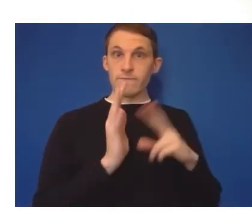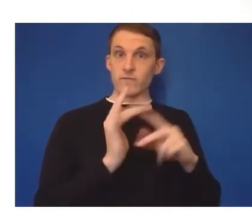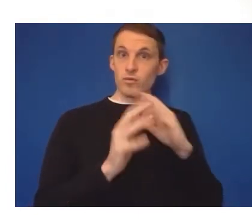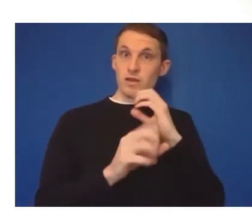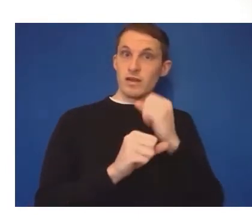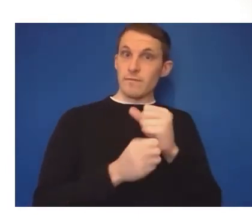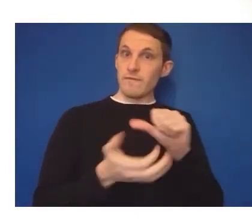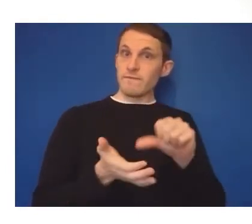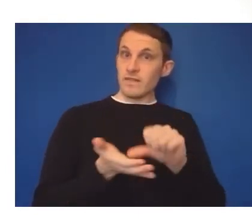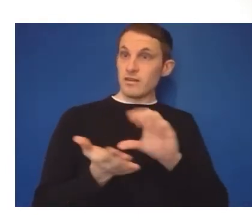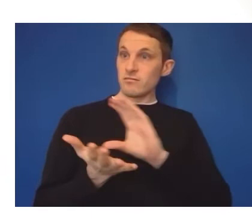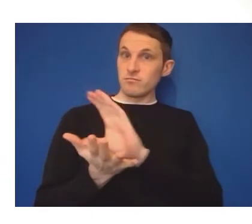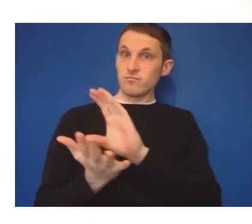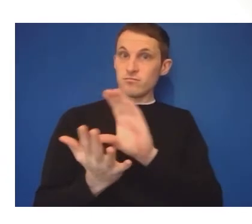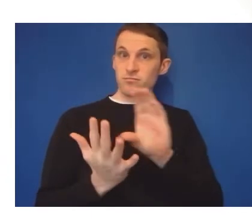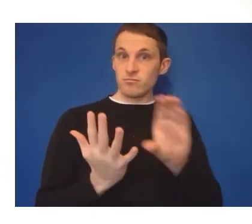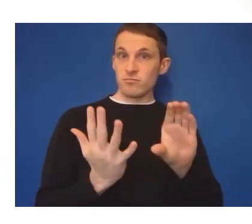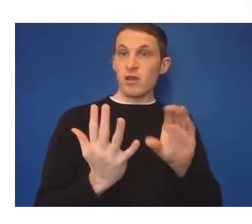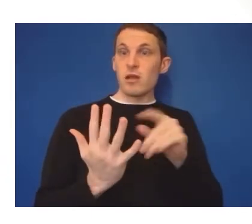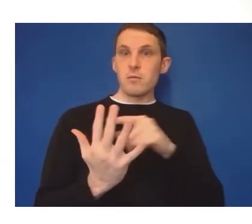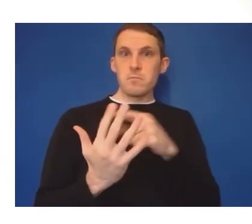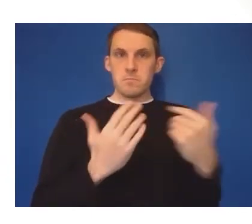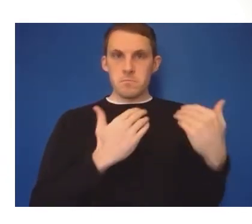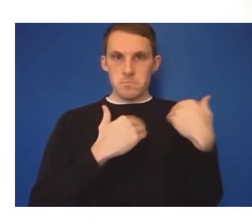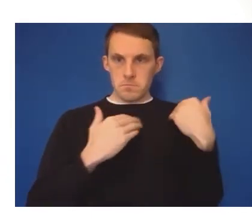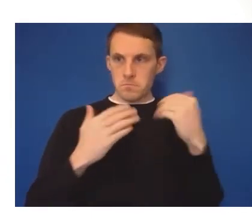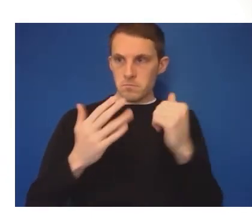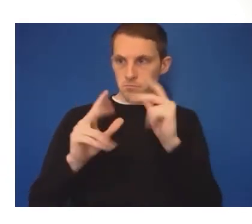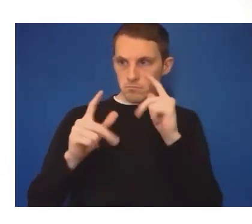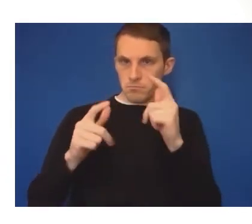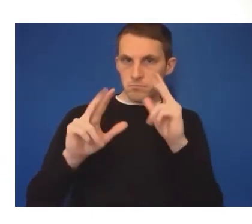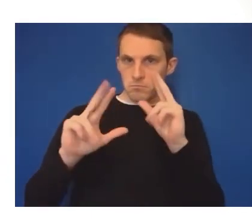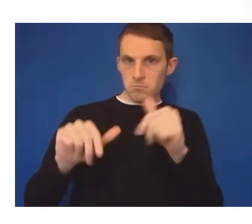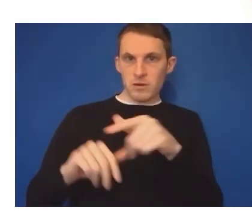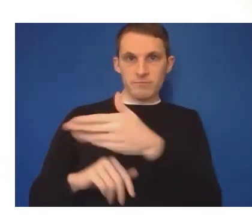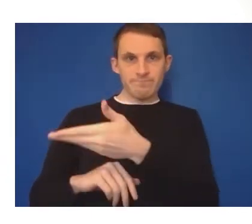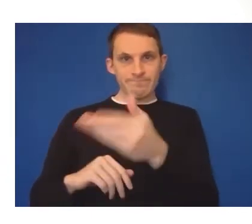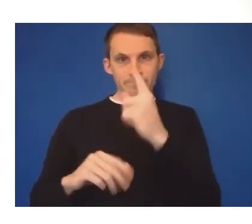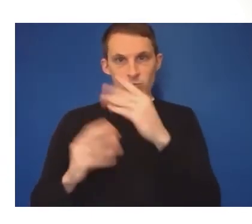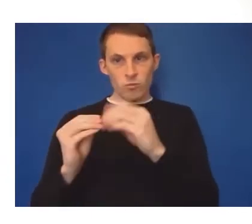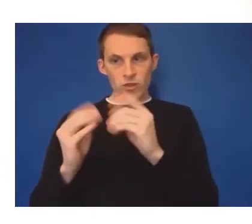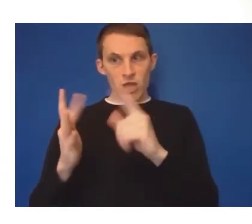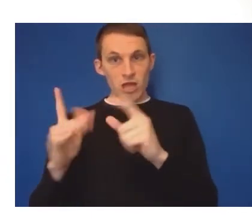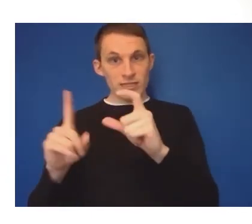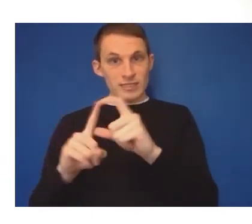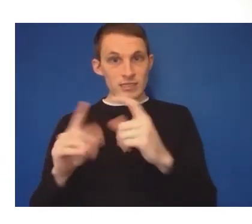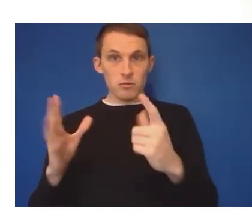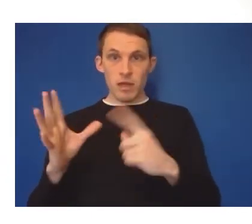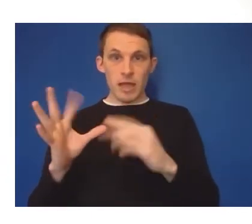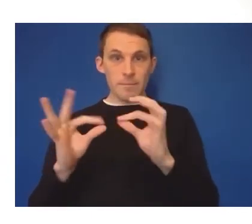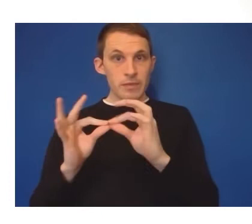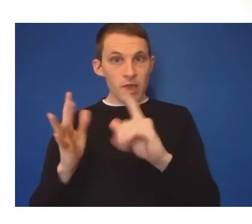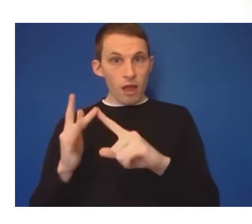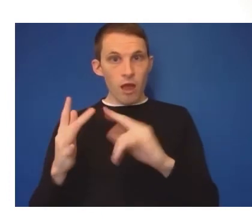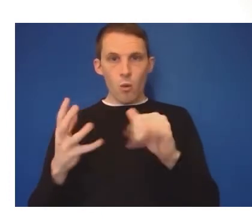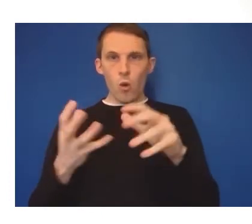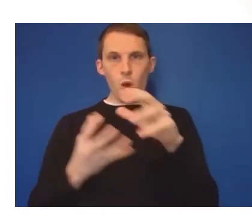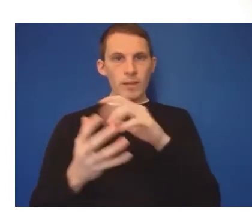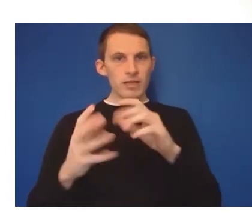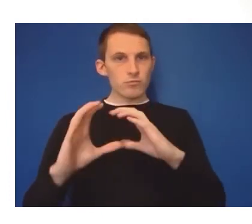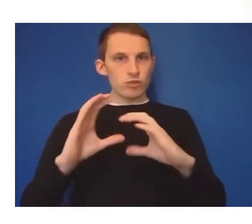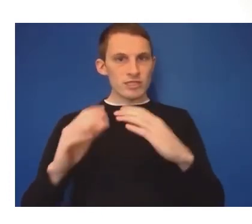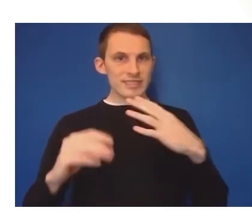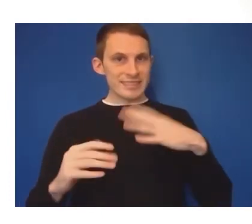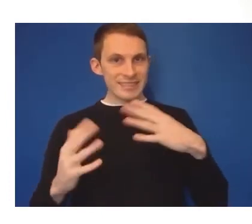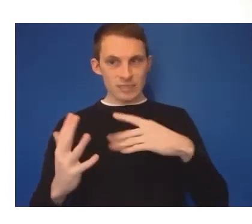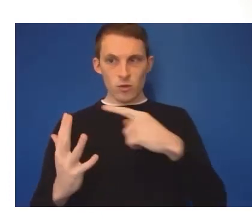Government to ensure that people with intellectual disability, acquired brain injury, or complex communication needs are involved